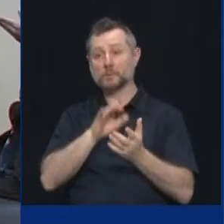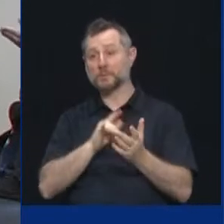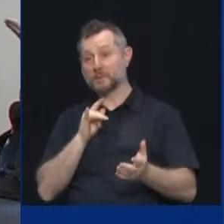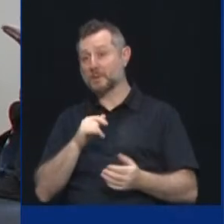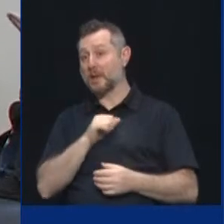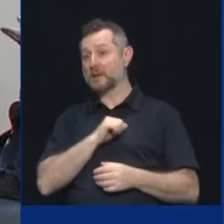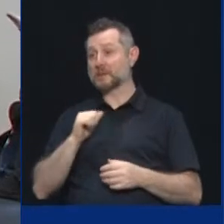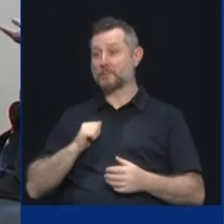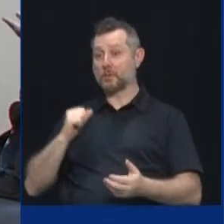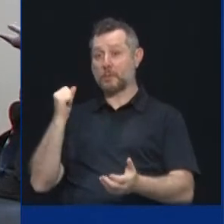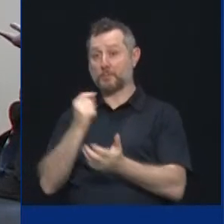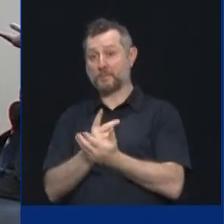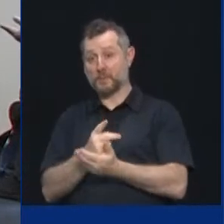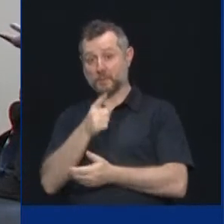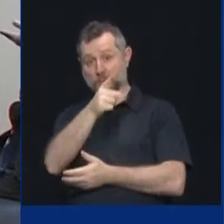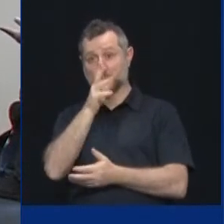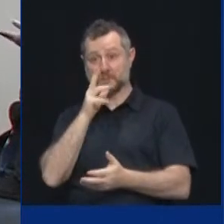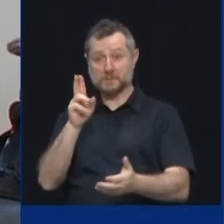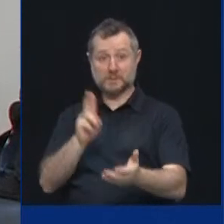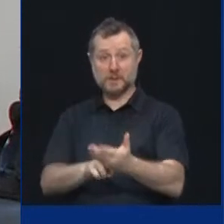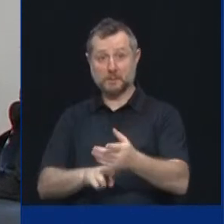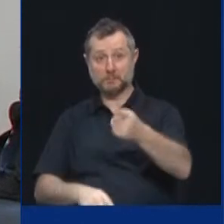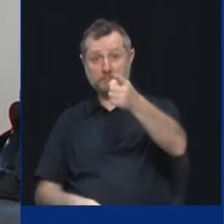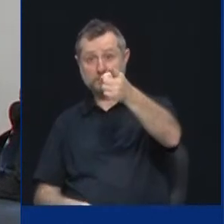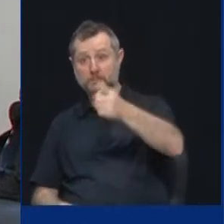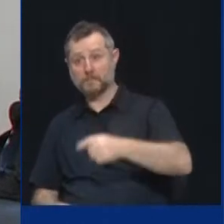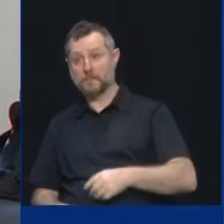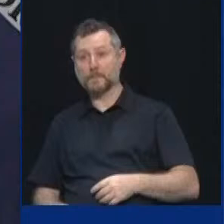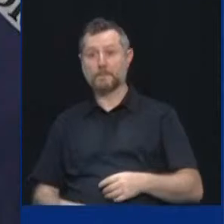passes it, and how might that affect someone like you who's facing